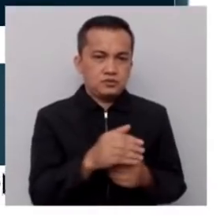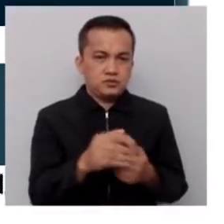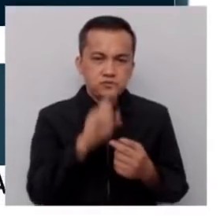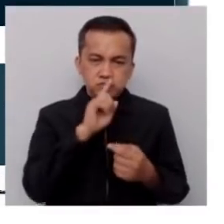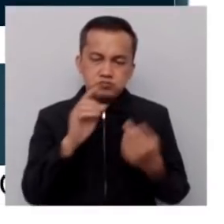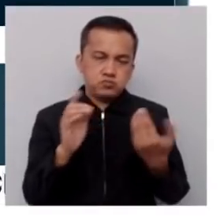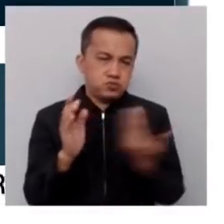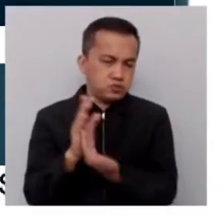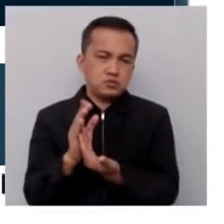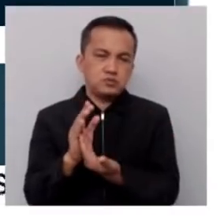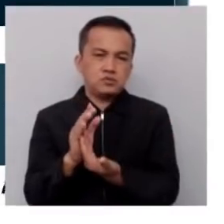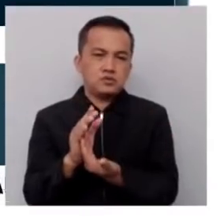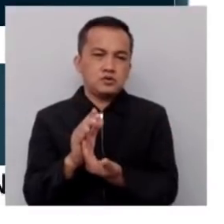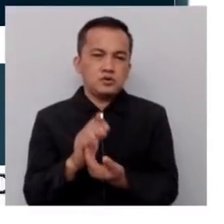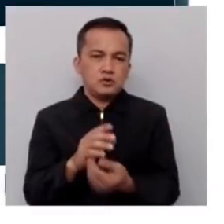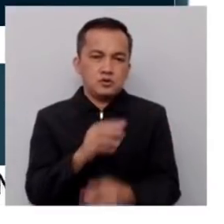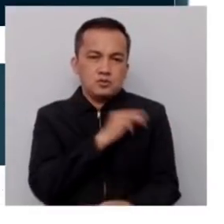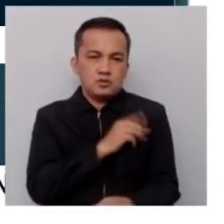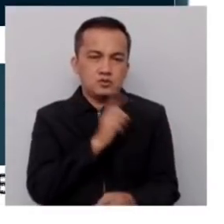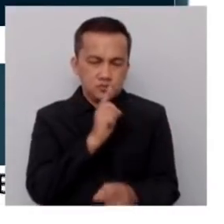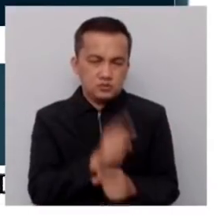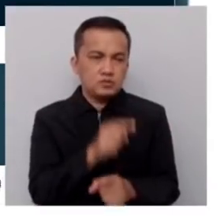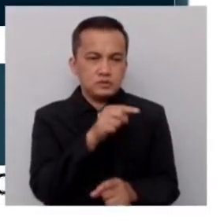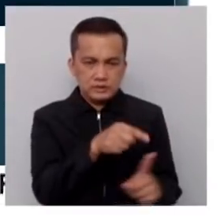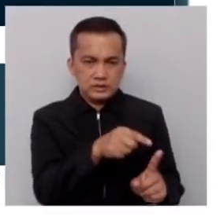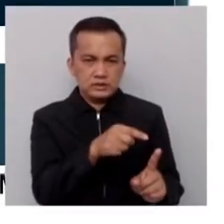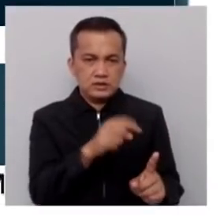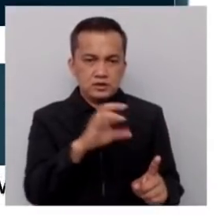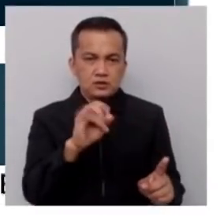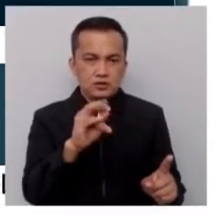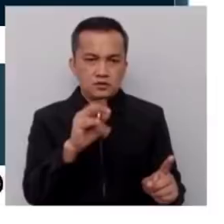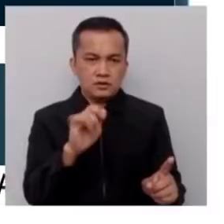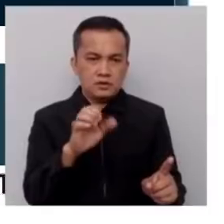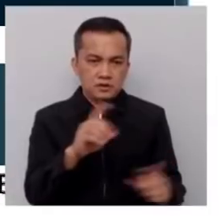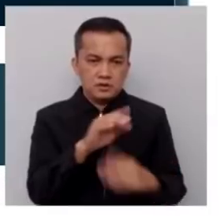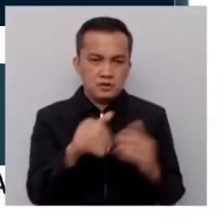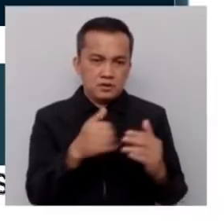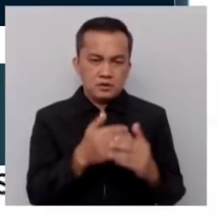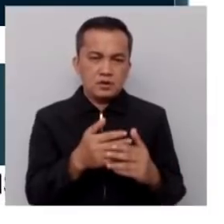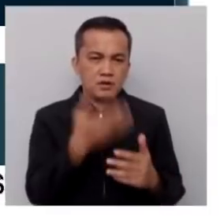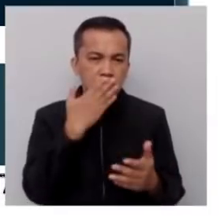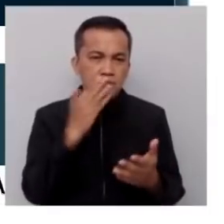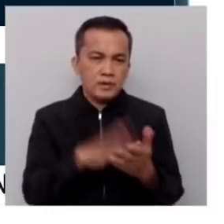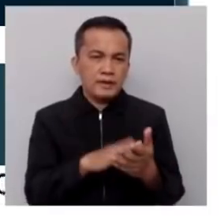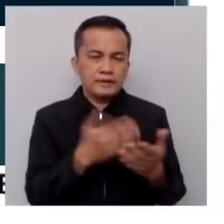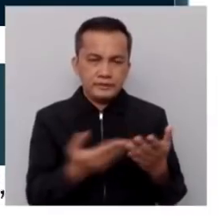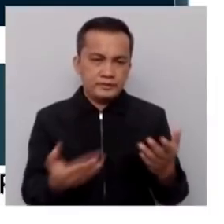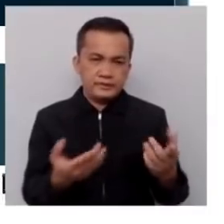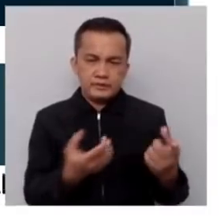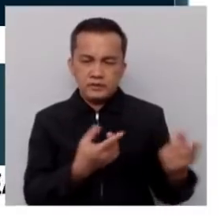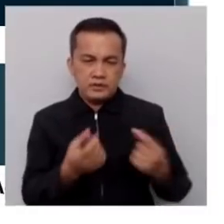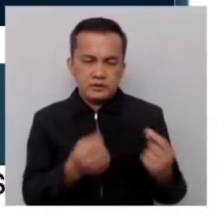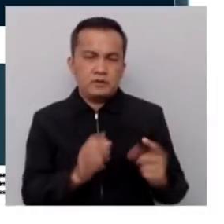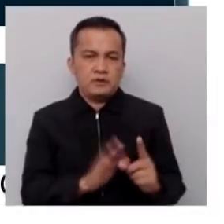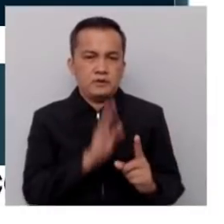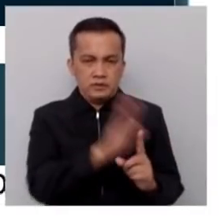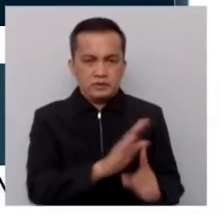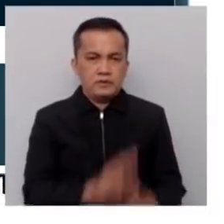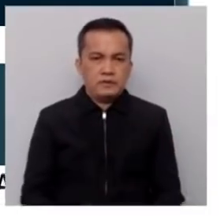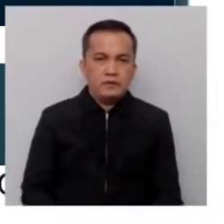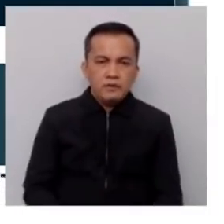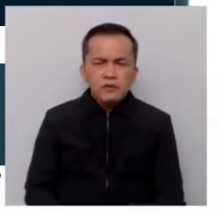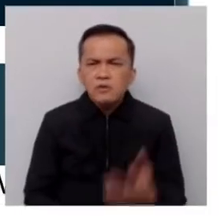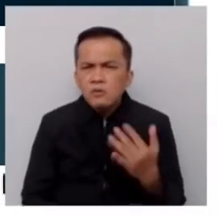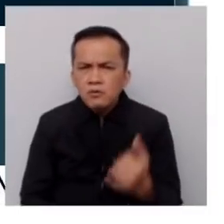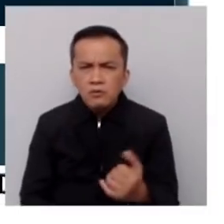beyond moral certainty, that indeed he is convicted of all the atrocities being accused of him. So why is it right now that